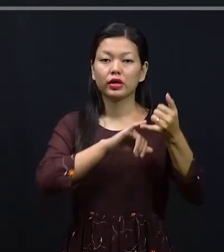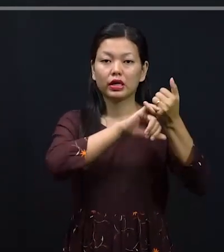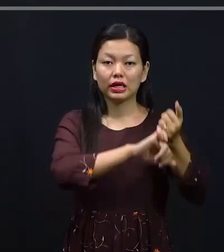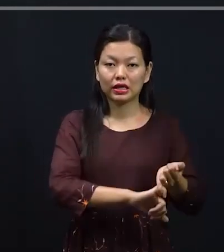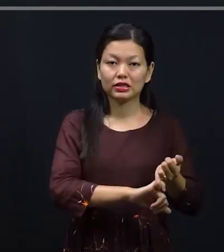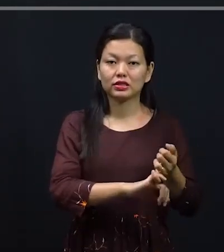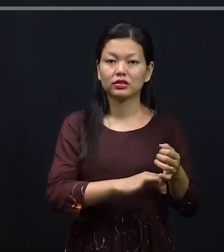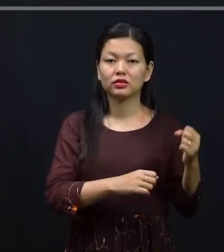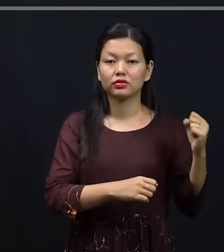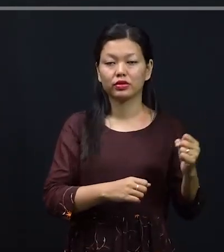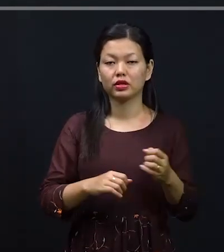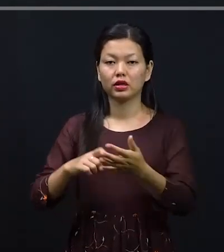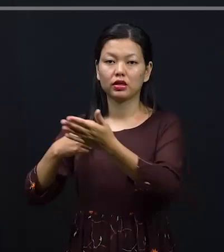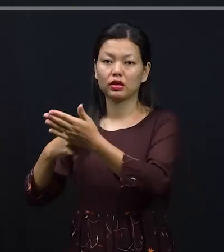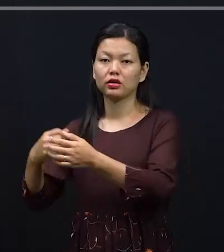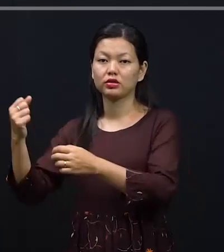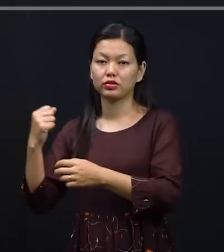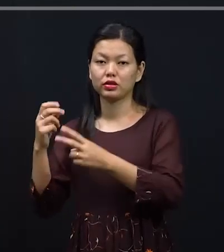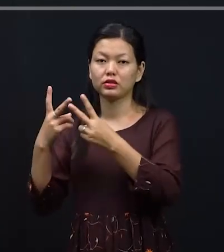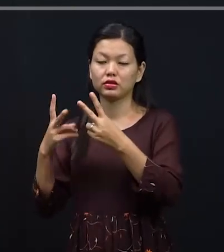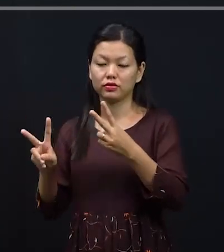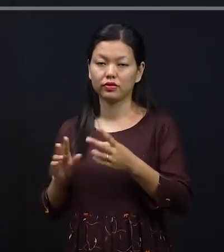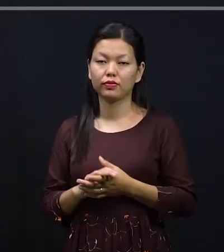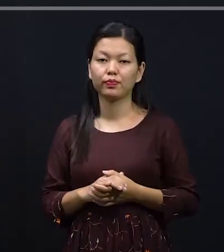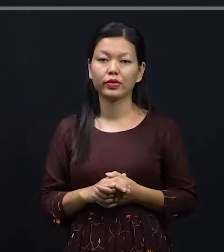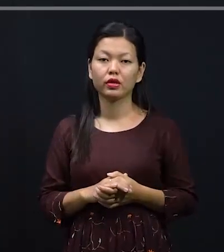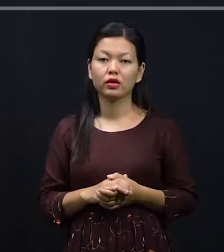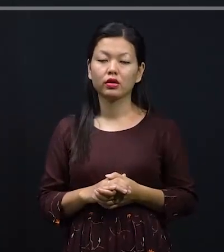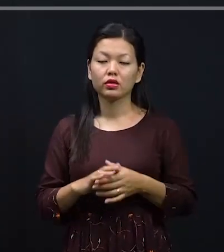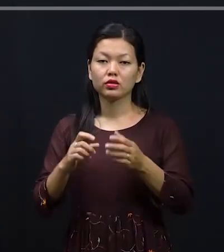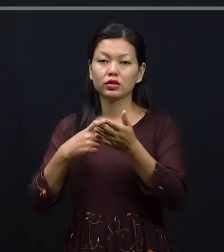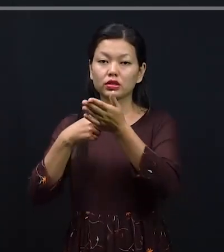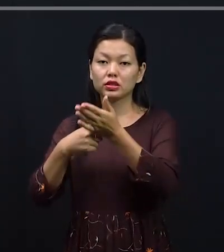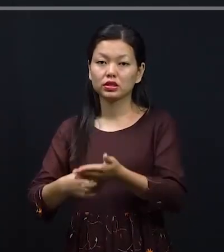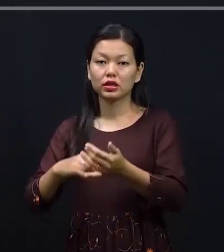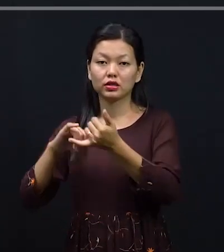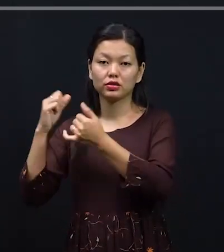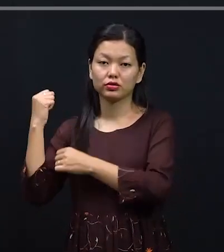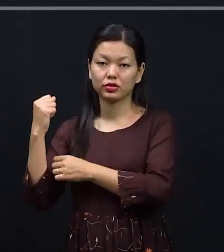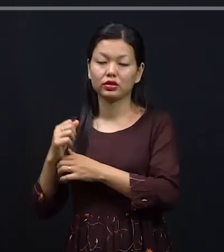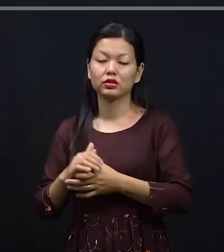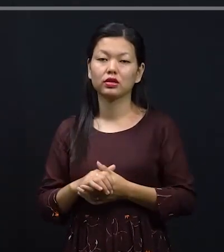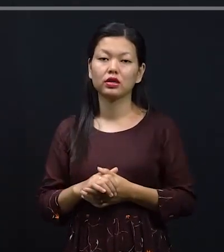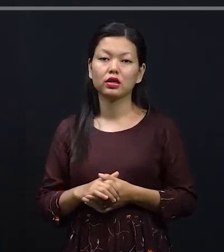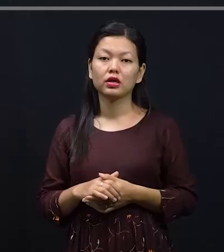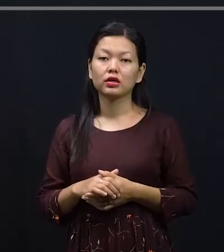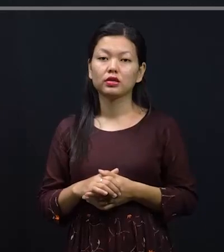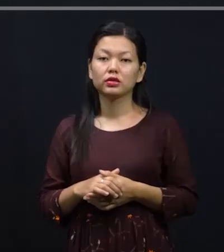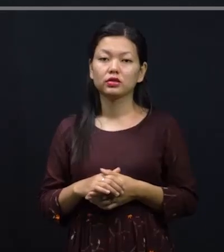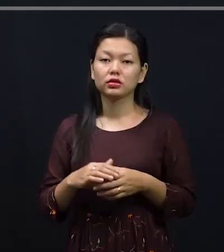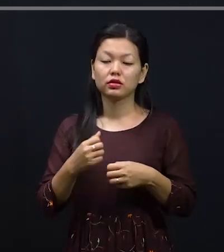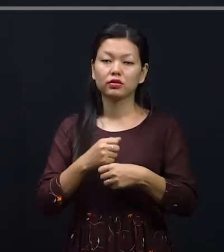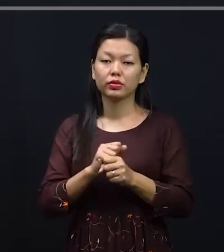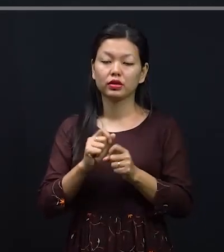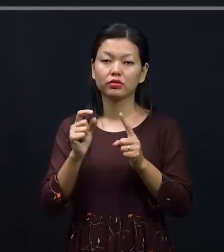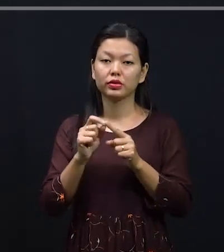that the S strain, because of the presence of mucus coat, mucus polysaccharide coat, it is virulent, it causes